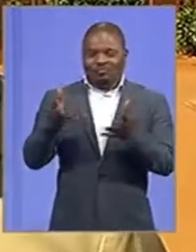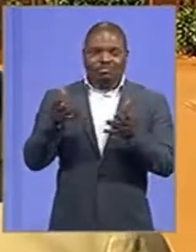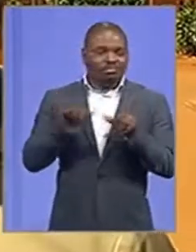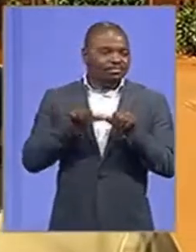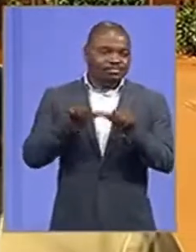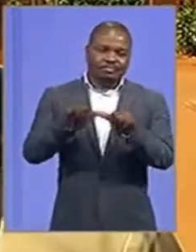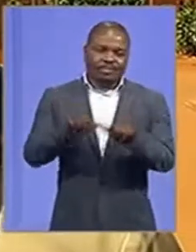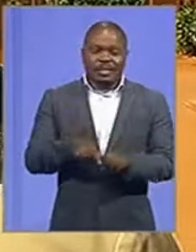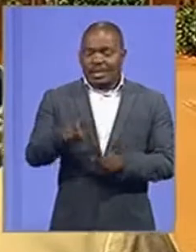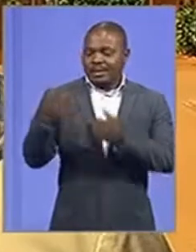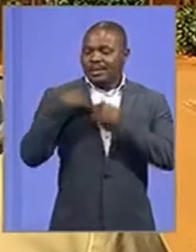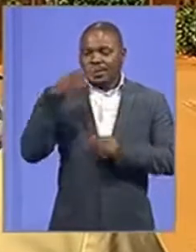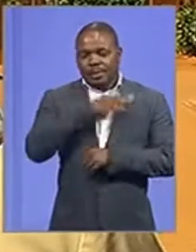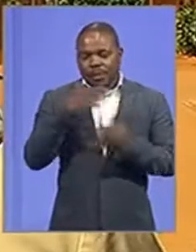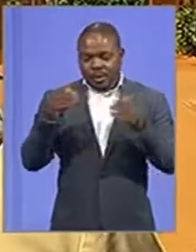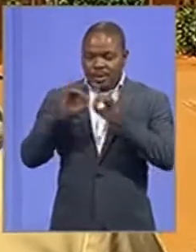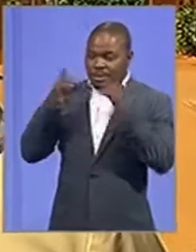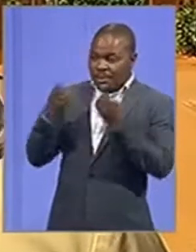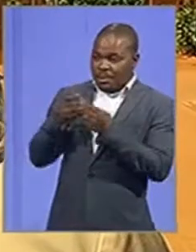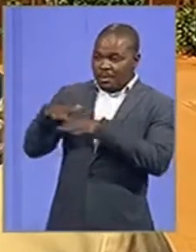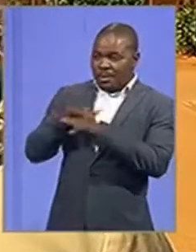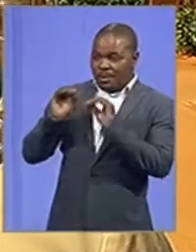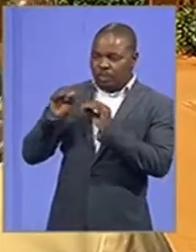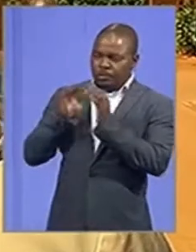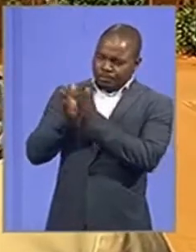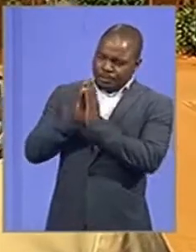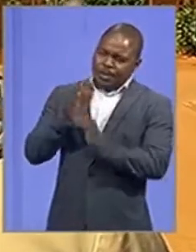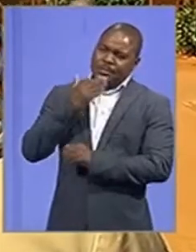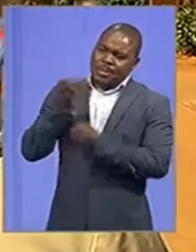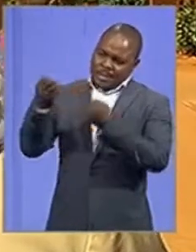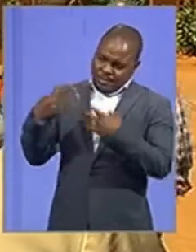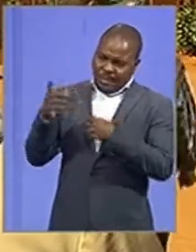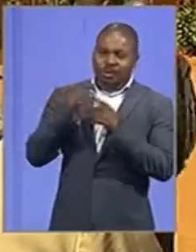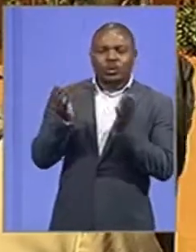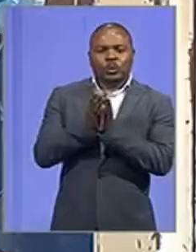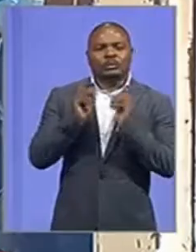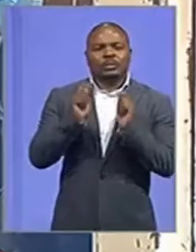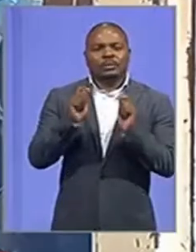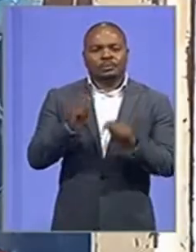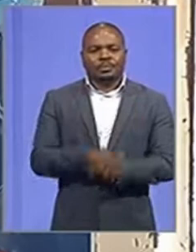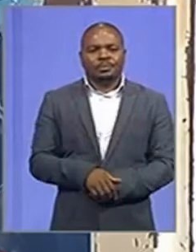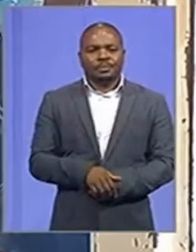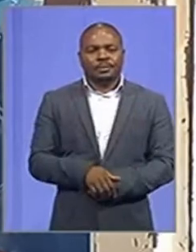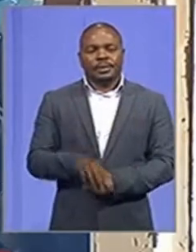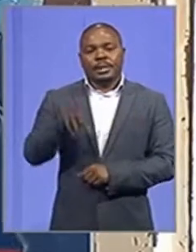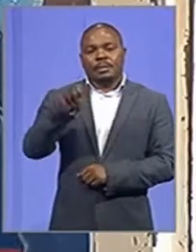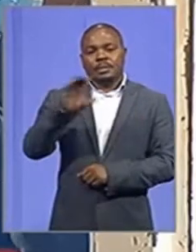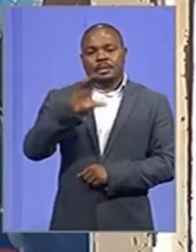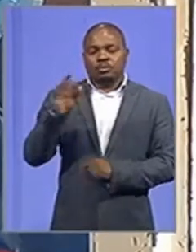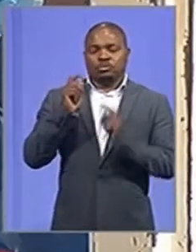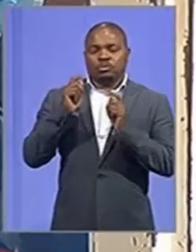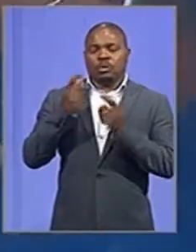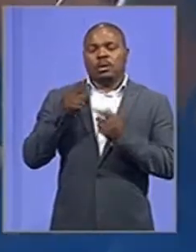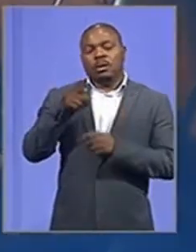why we are pleading with the Department of Basic Education to provide us with scholar transport. Mokurutamaga wa thuto Pholi Bushielo a